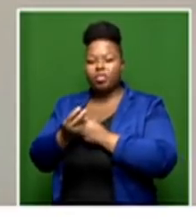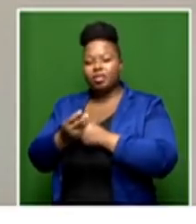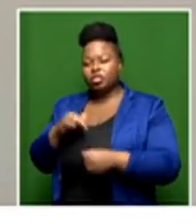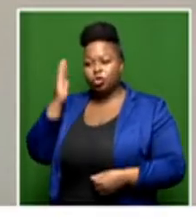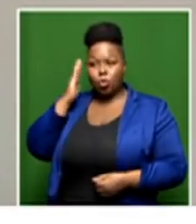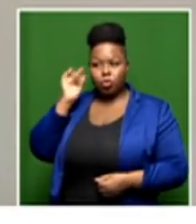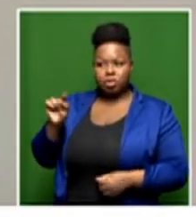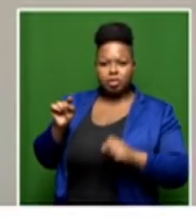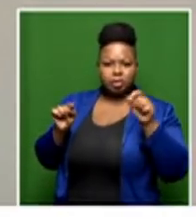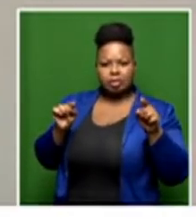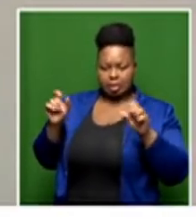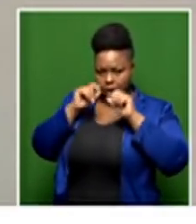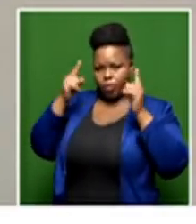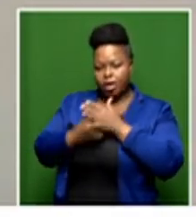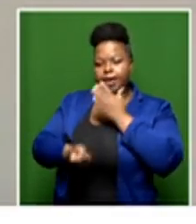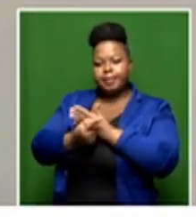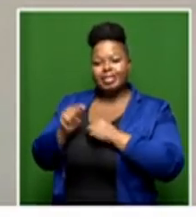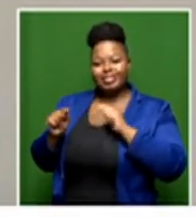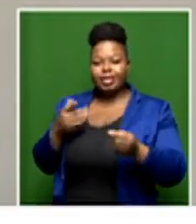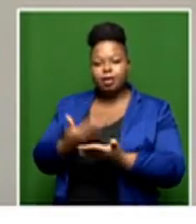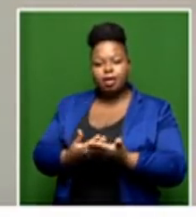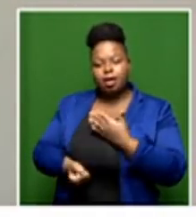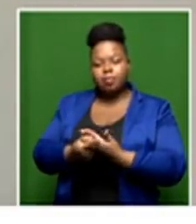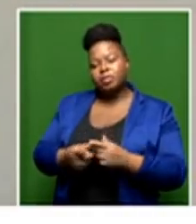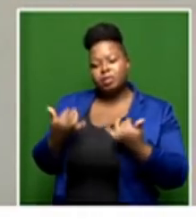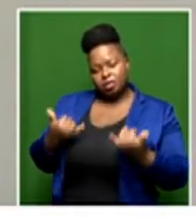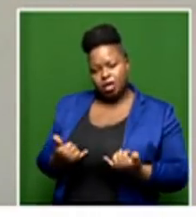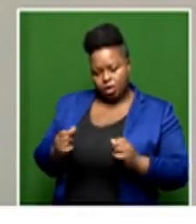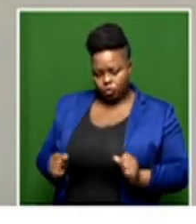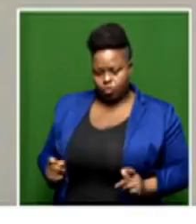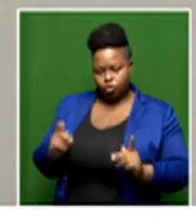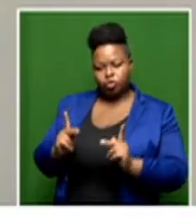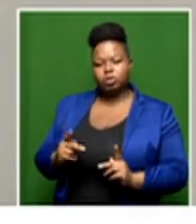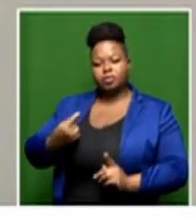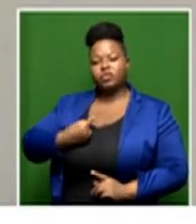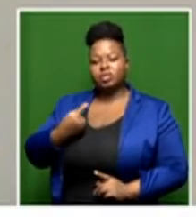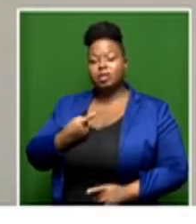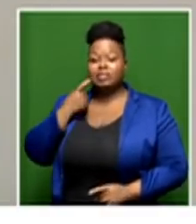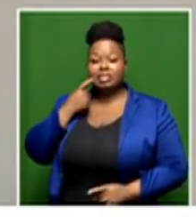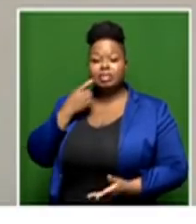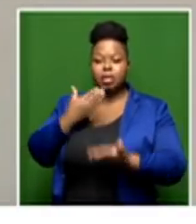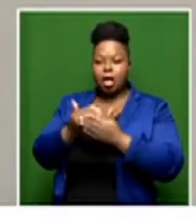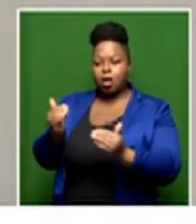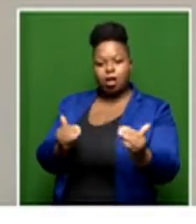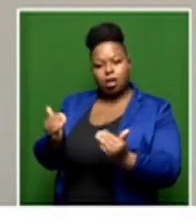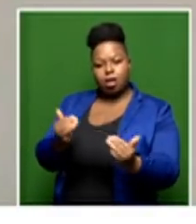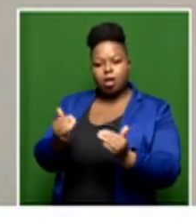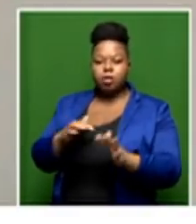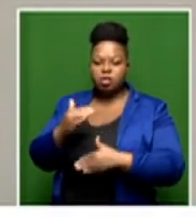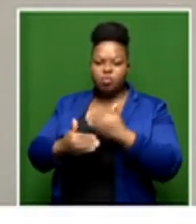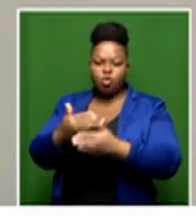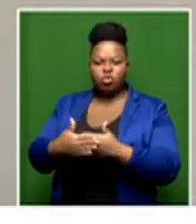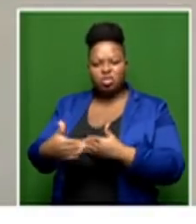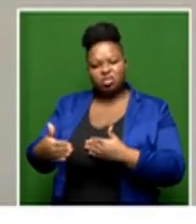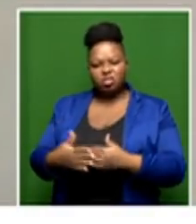things creates a avenue for her to be able to manage the process, along